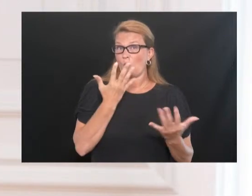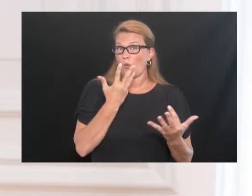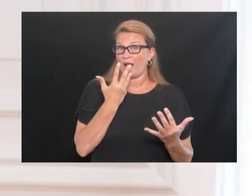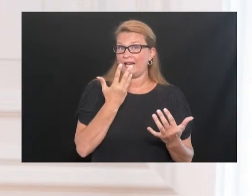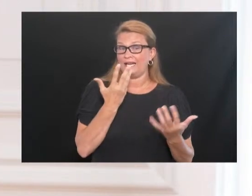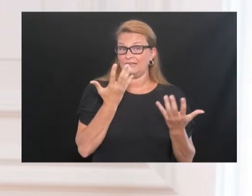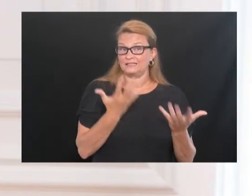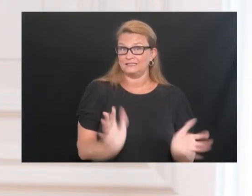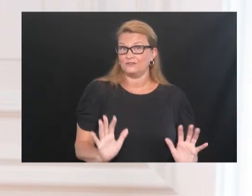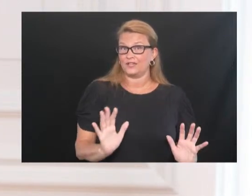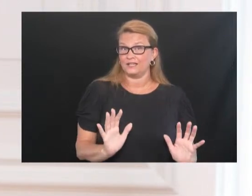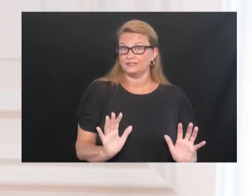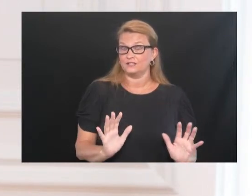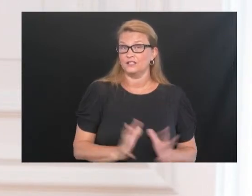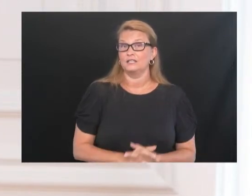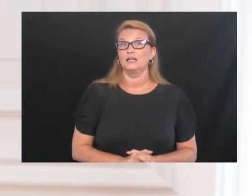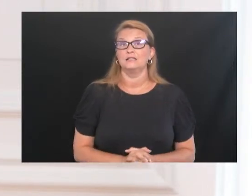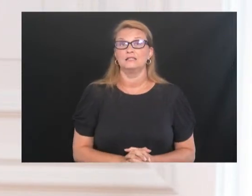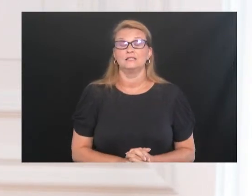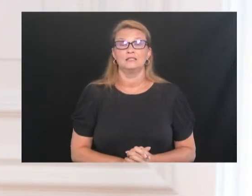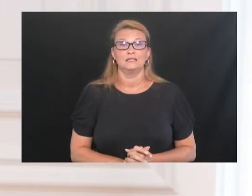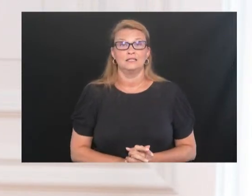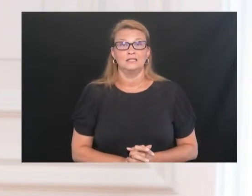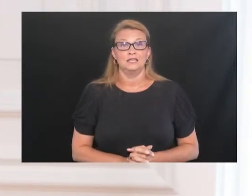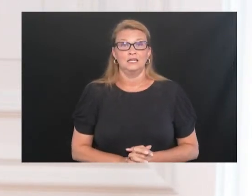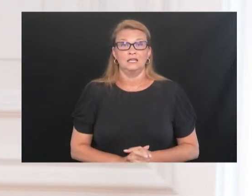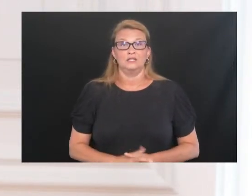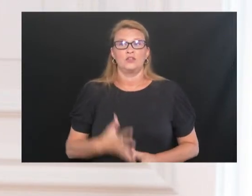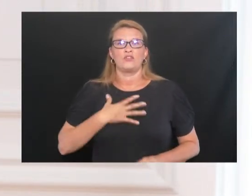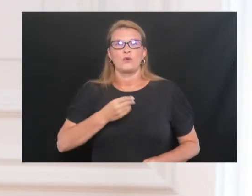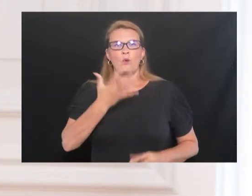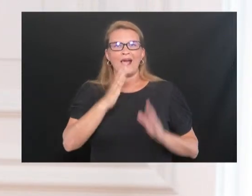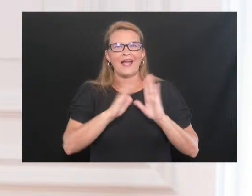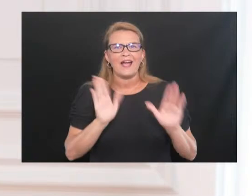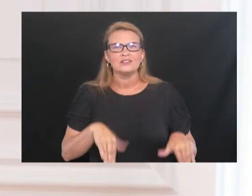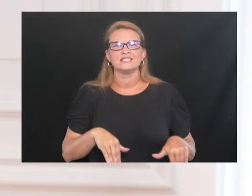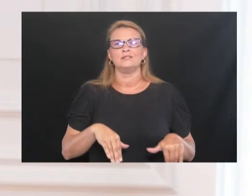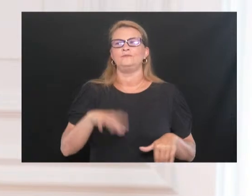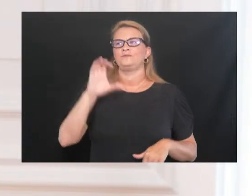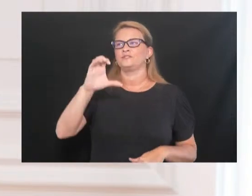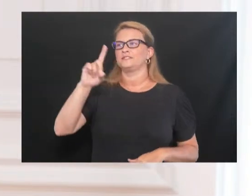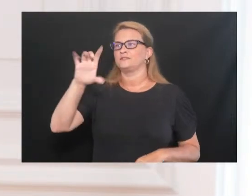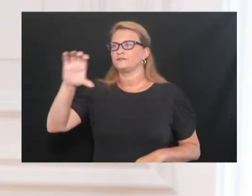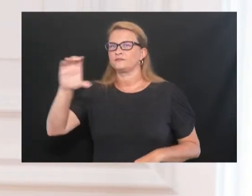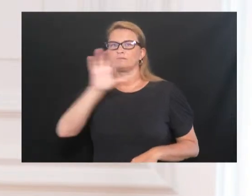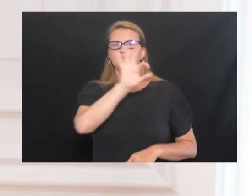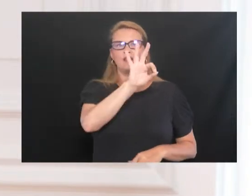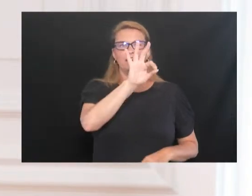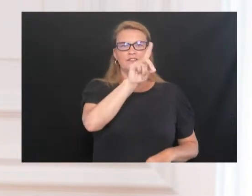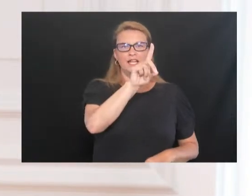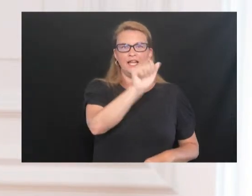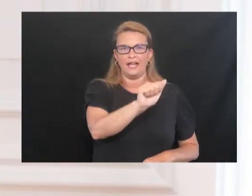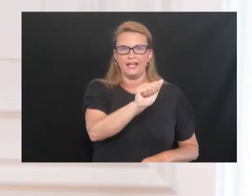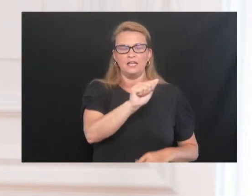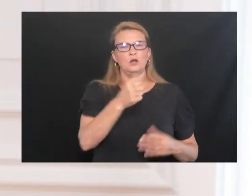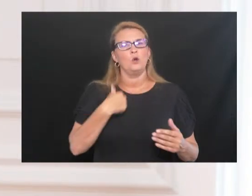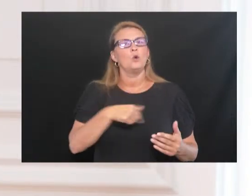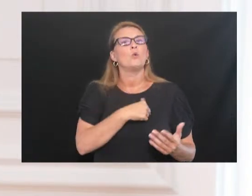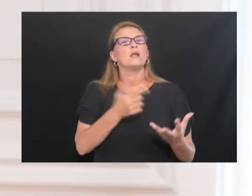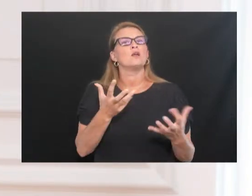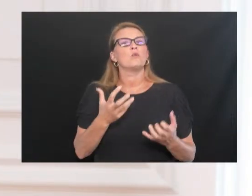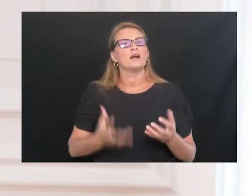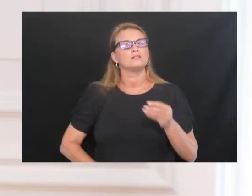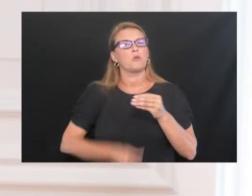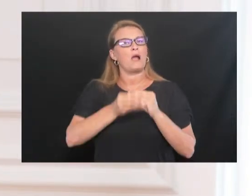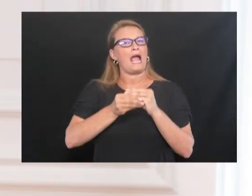are we, because like everybody else, like the White House, the CDC, the FDA, we want to contribute any